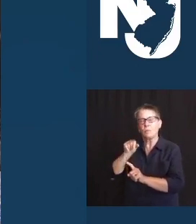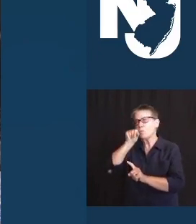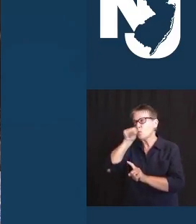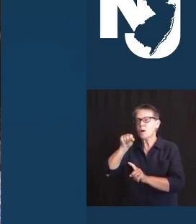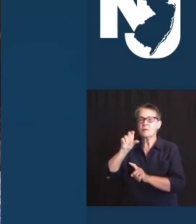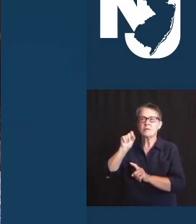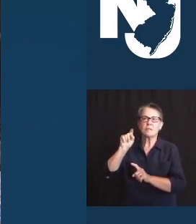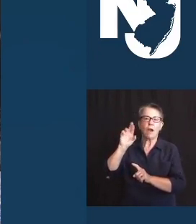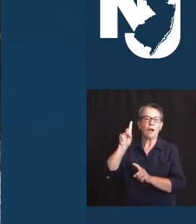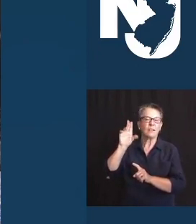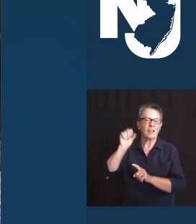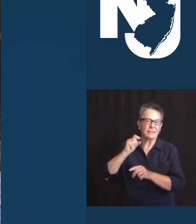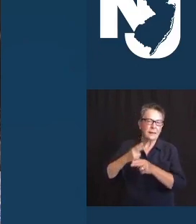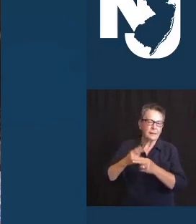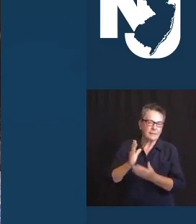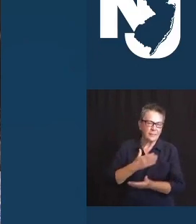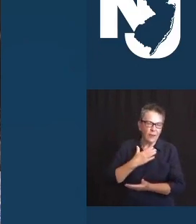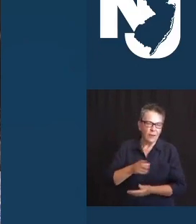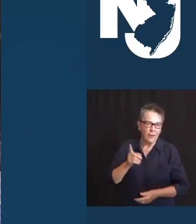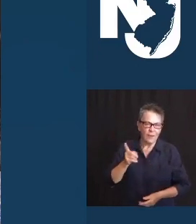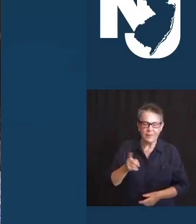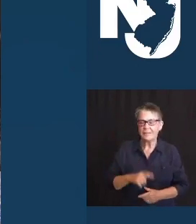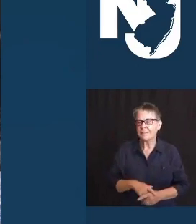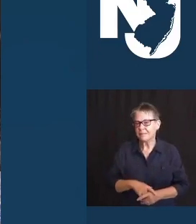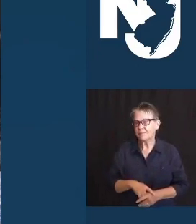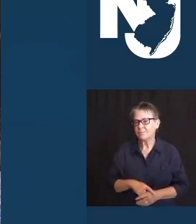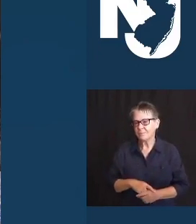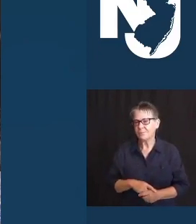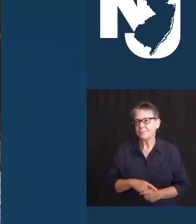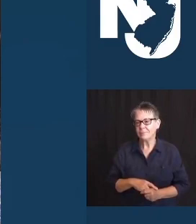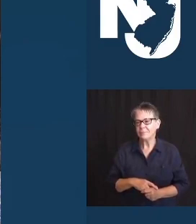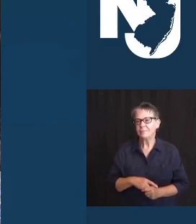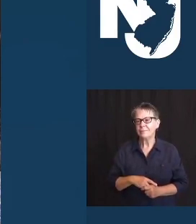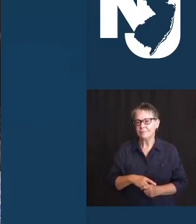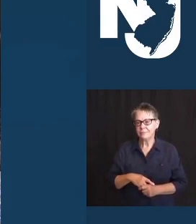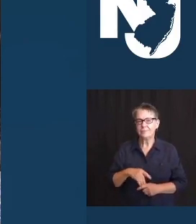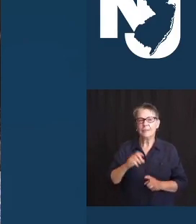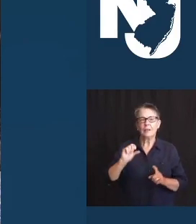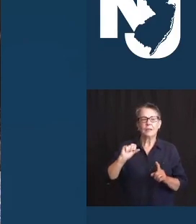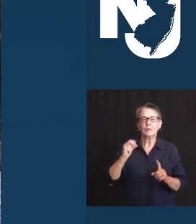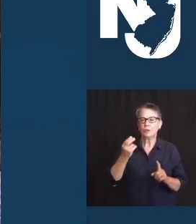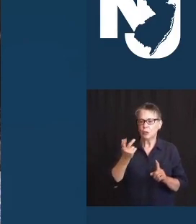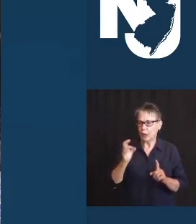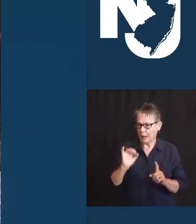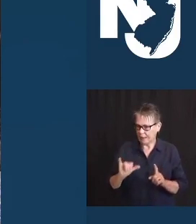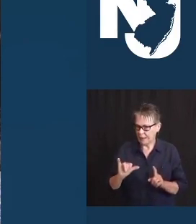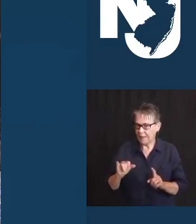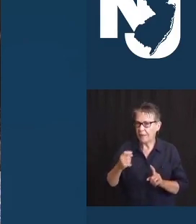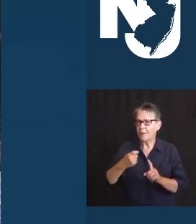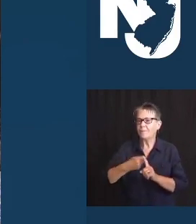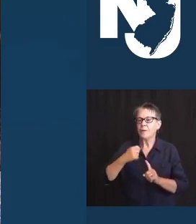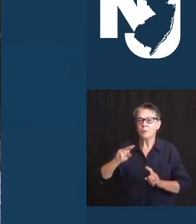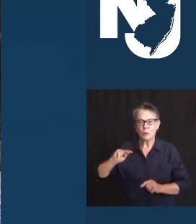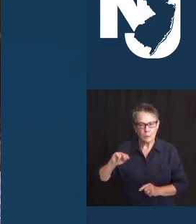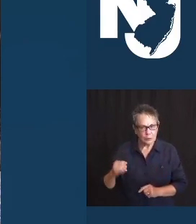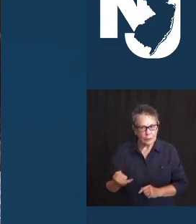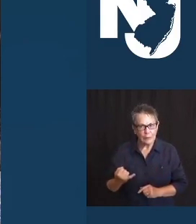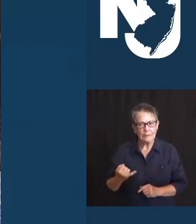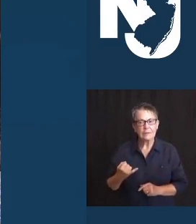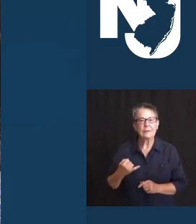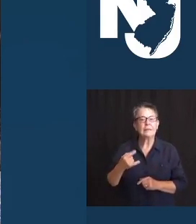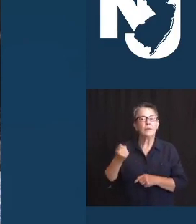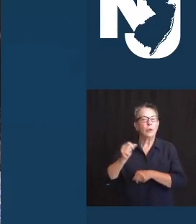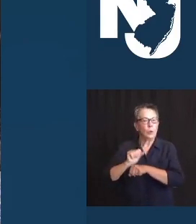and Uppsala College, and as we know now, she also started working at Bell Labs. After their marriage, Shirley and Dominic, by the